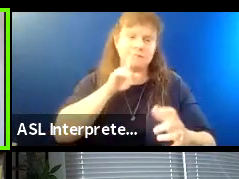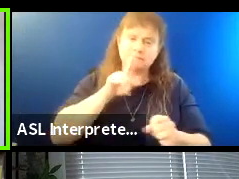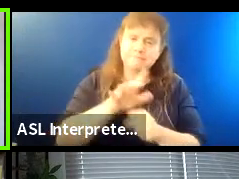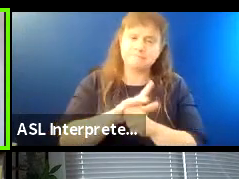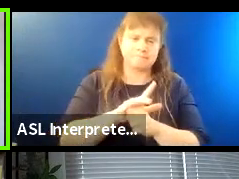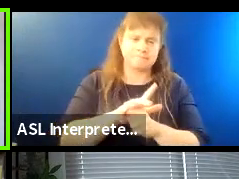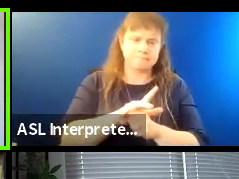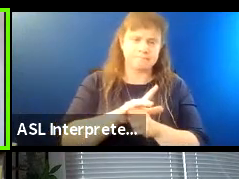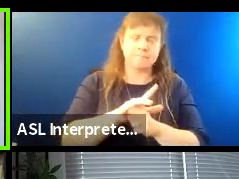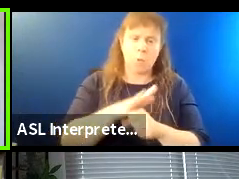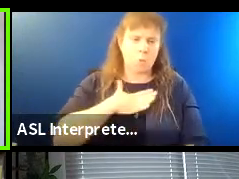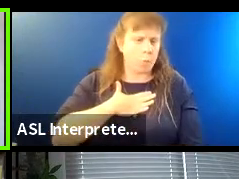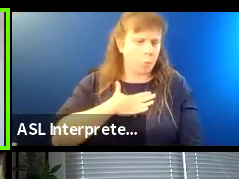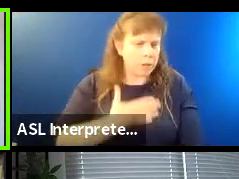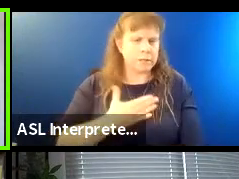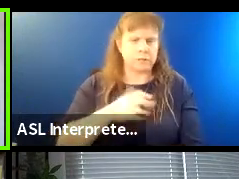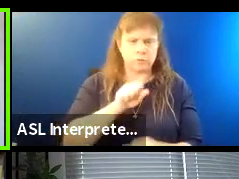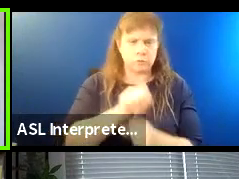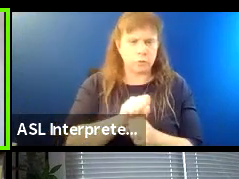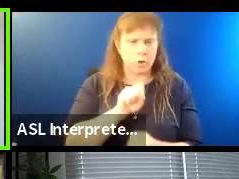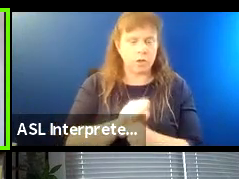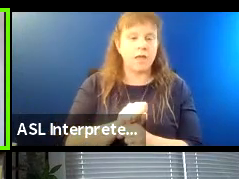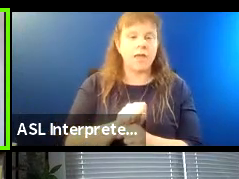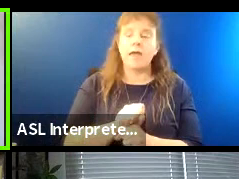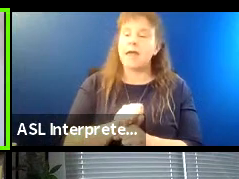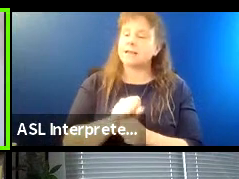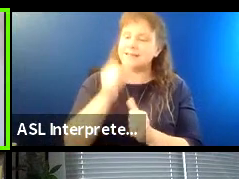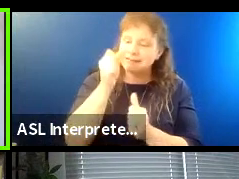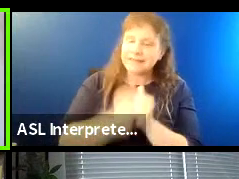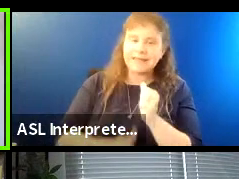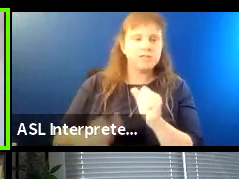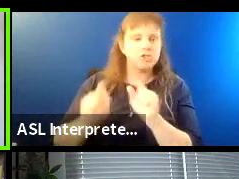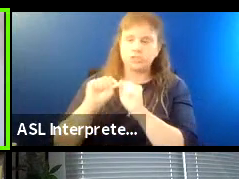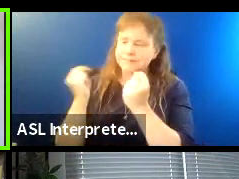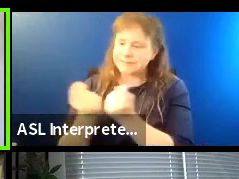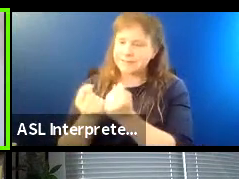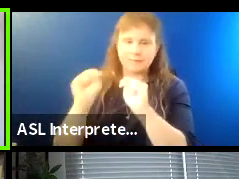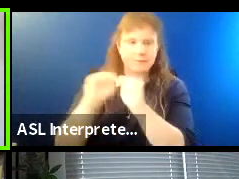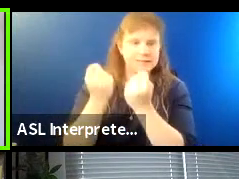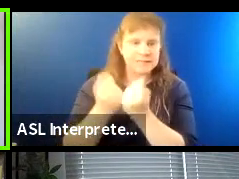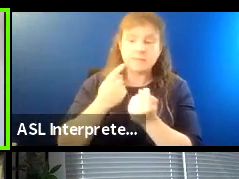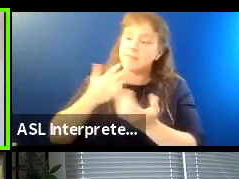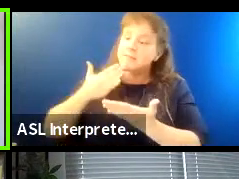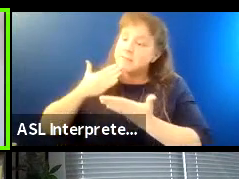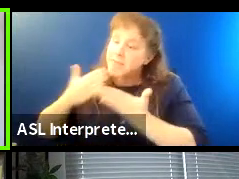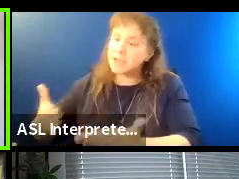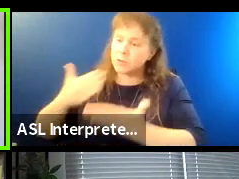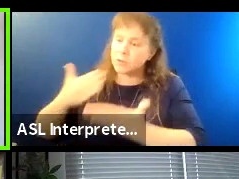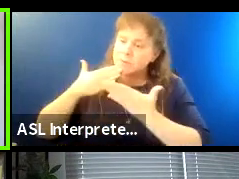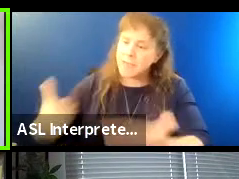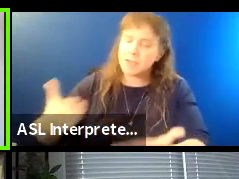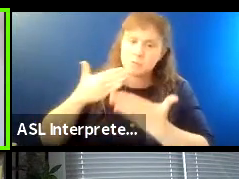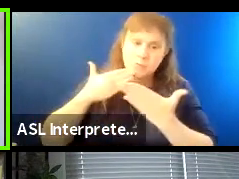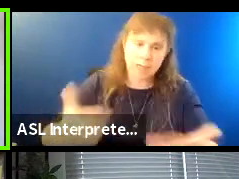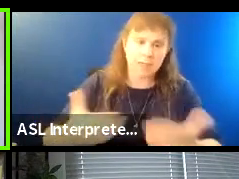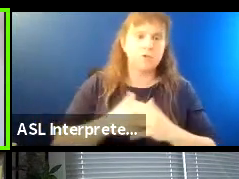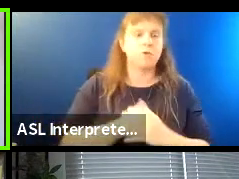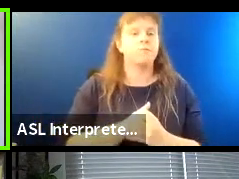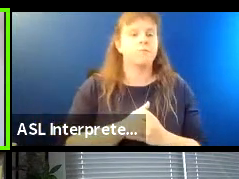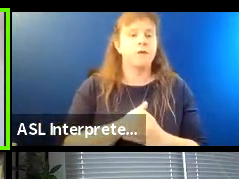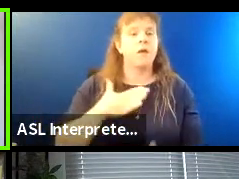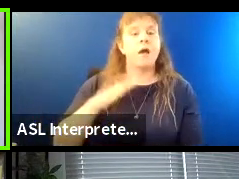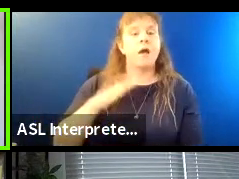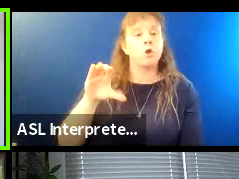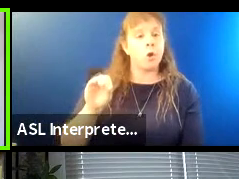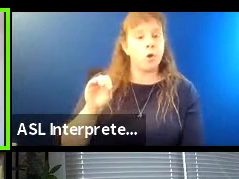want to say a huge thank you to our teams. I want to say a huge thank you to my co-chair,